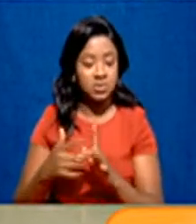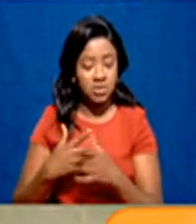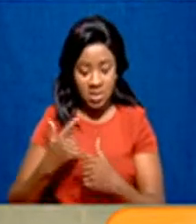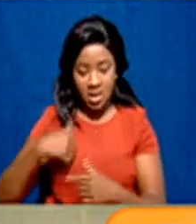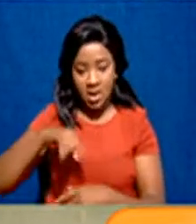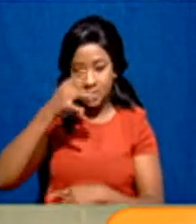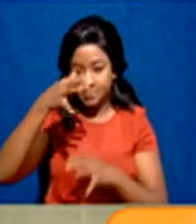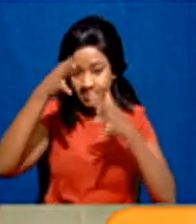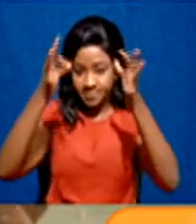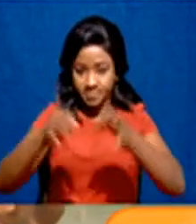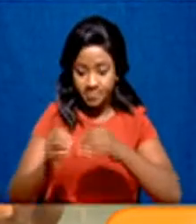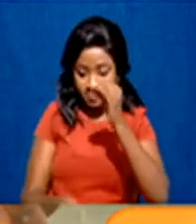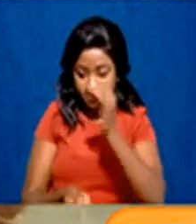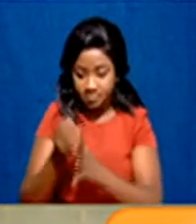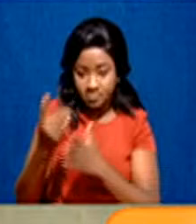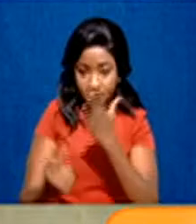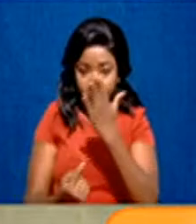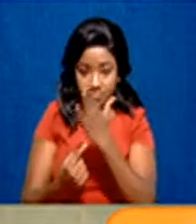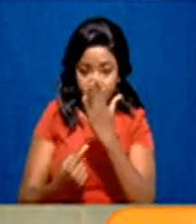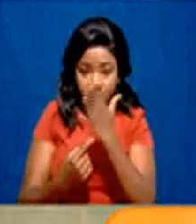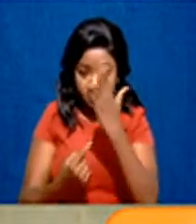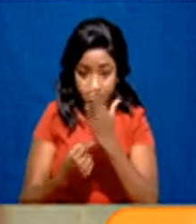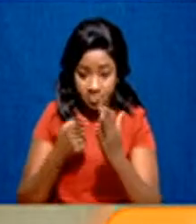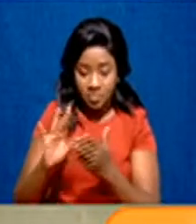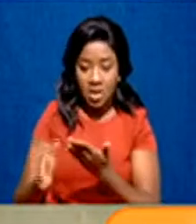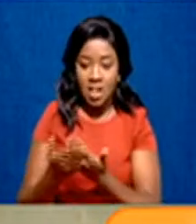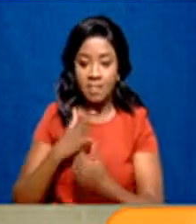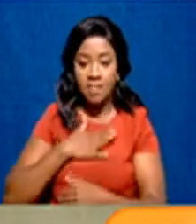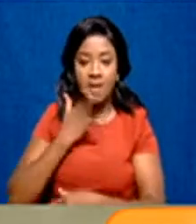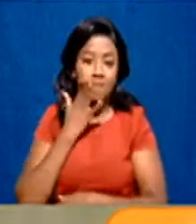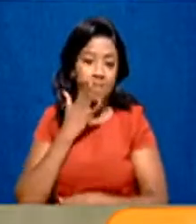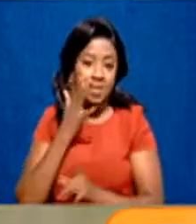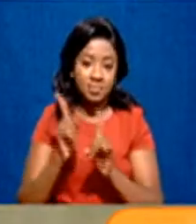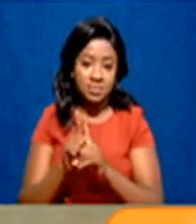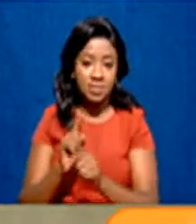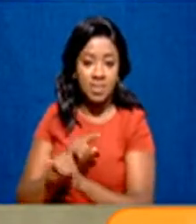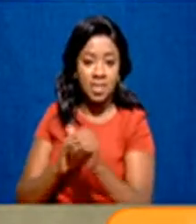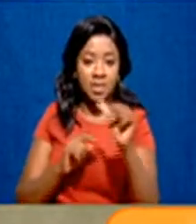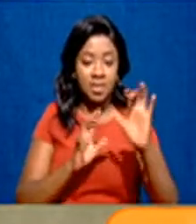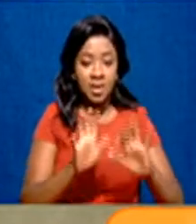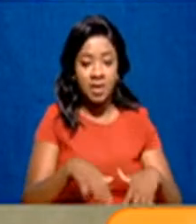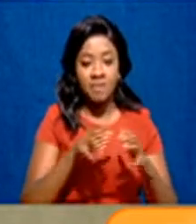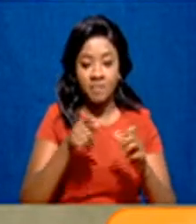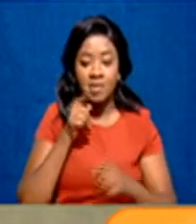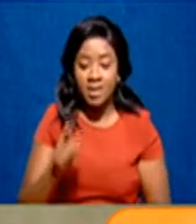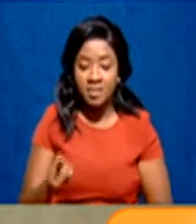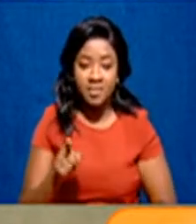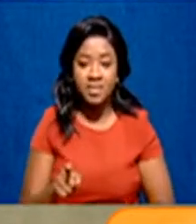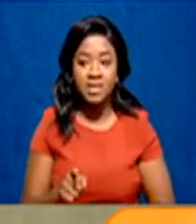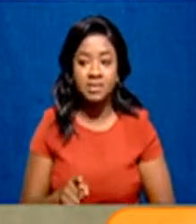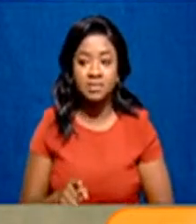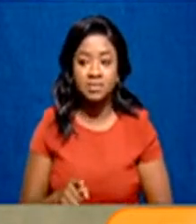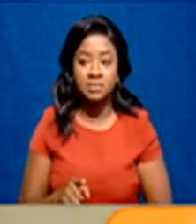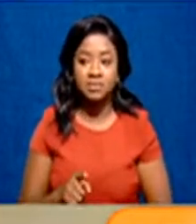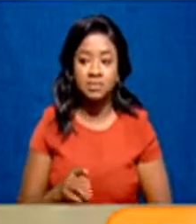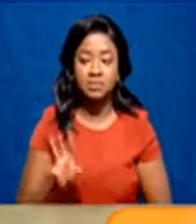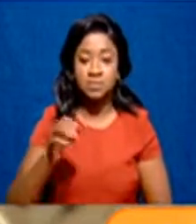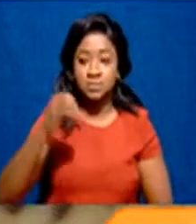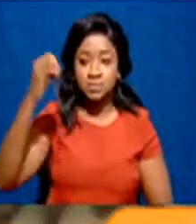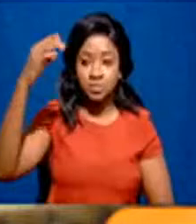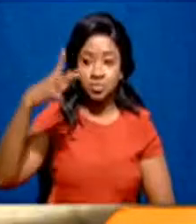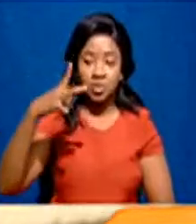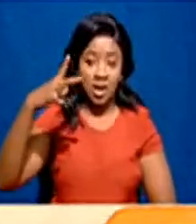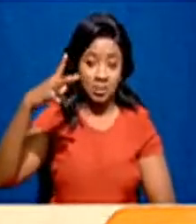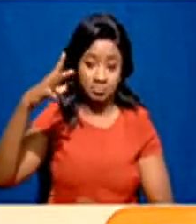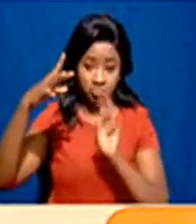technology that could be able to help not just my mom, but also other farmers. The innovation is what we call a hybrid solar dryer. It makes use of